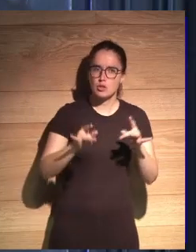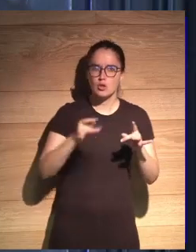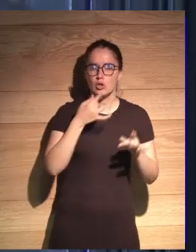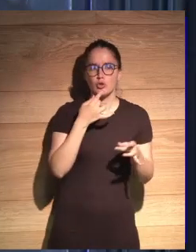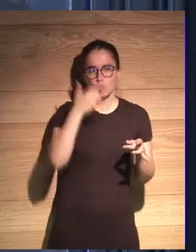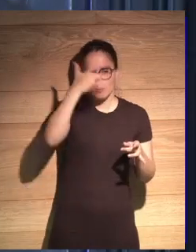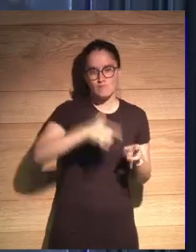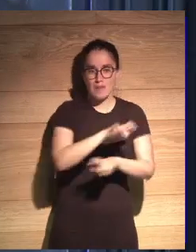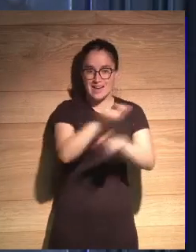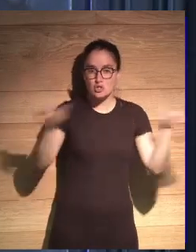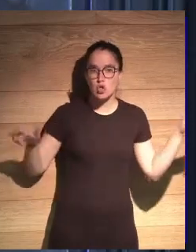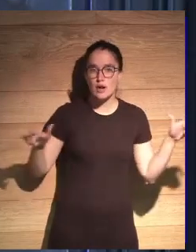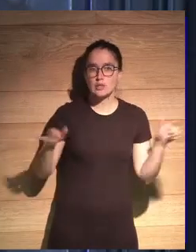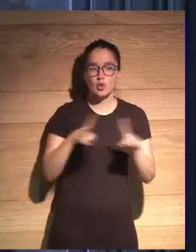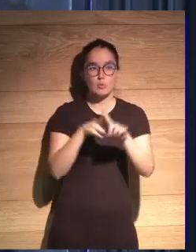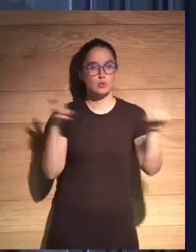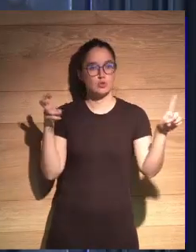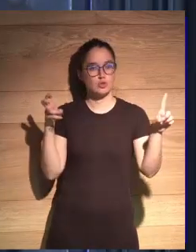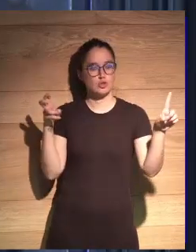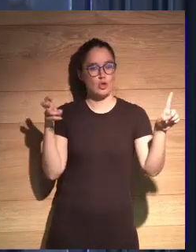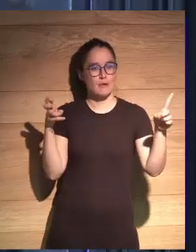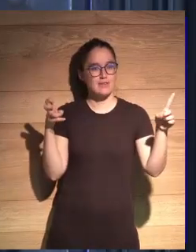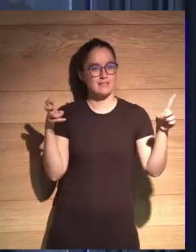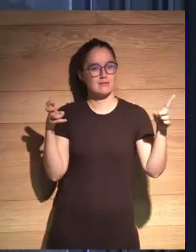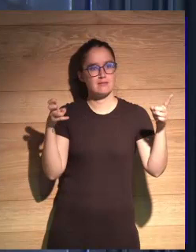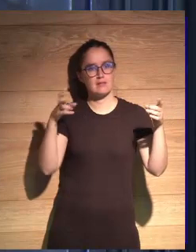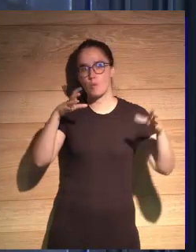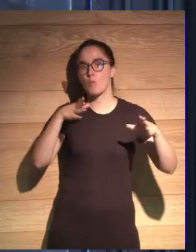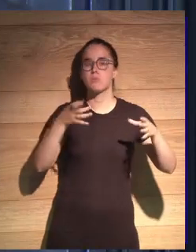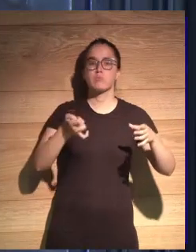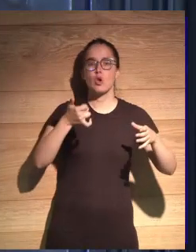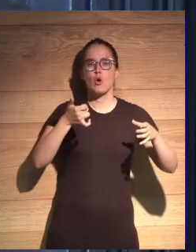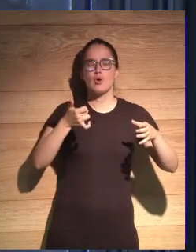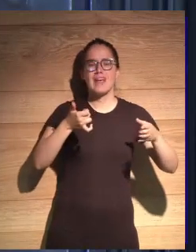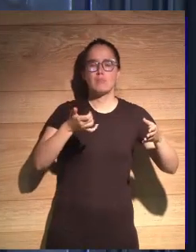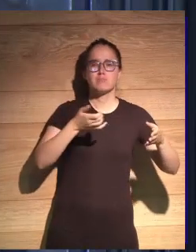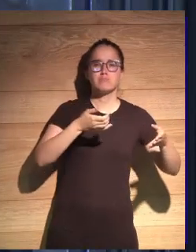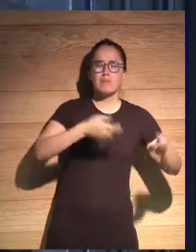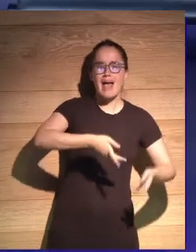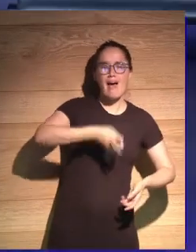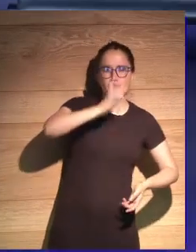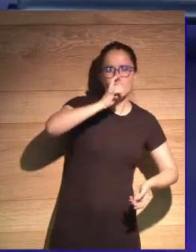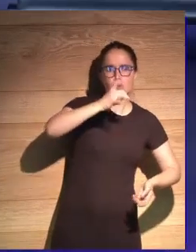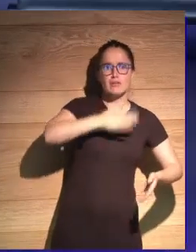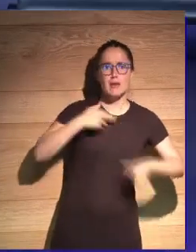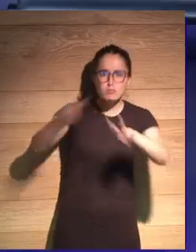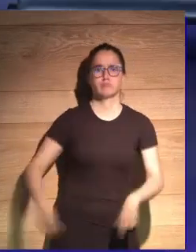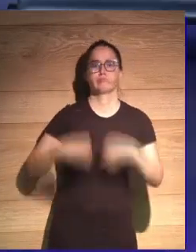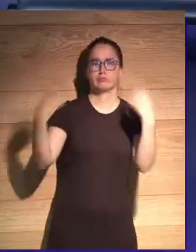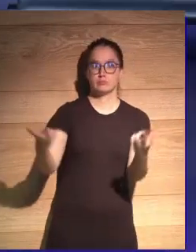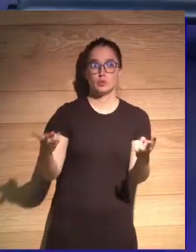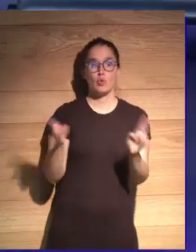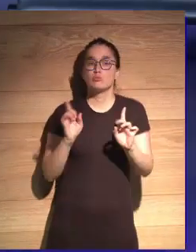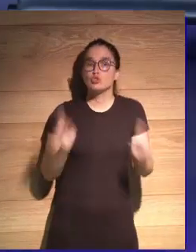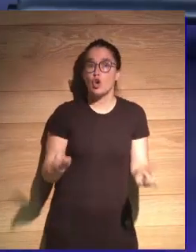and then apocalyptics. Today, I'm speaking, thinking that in the audience we have people that just want to get